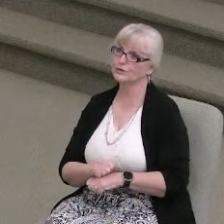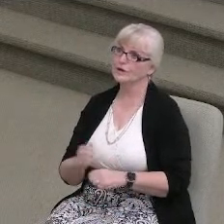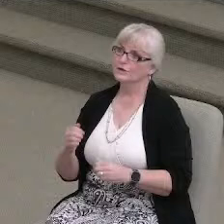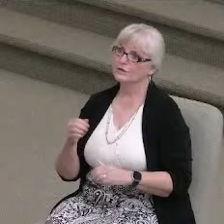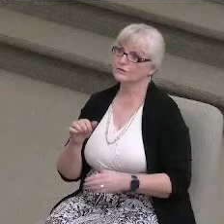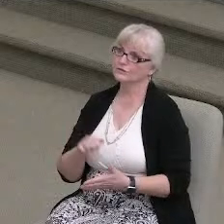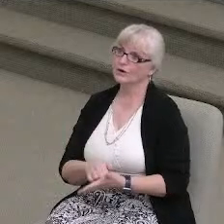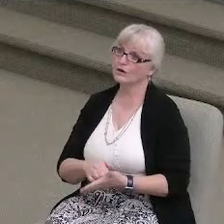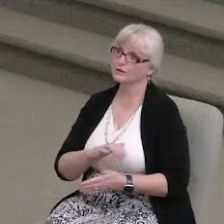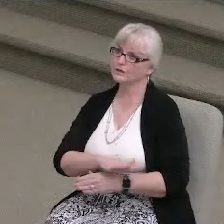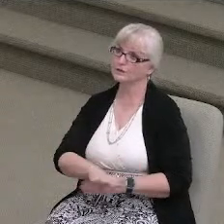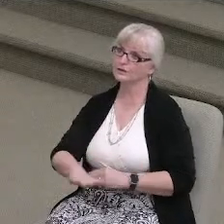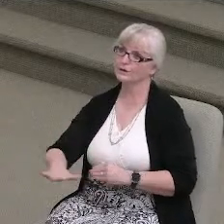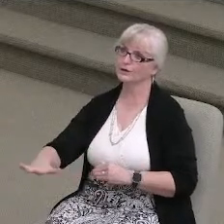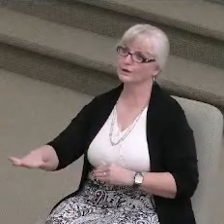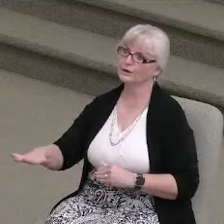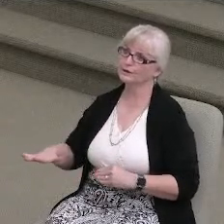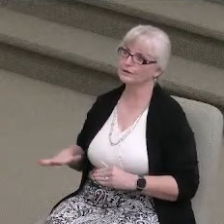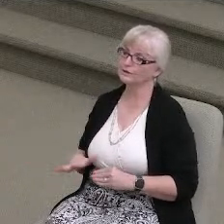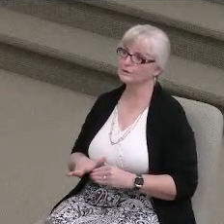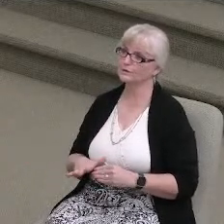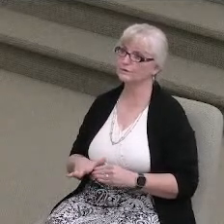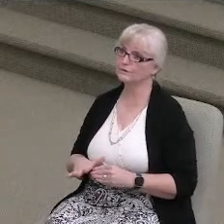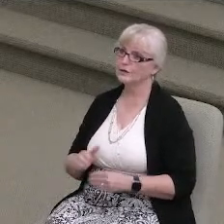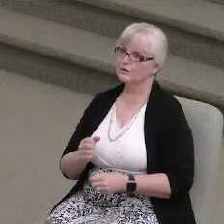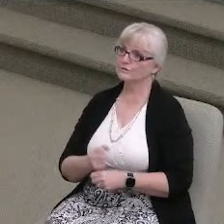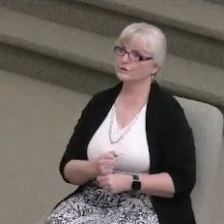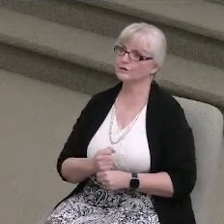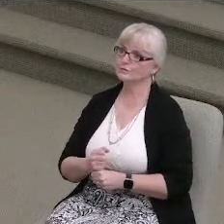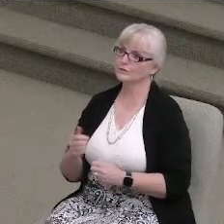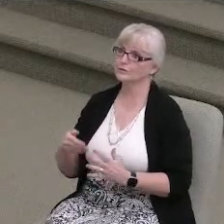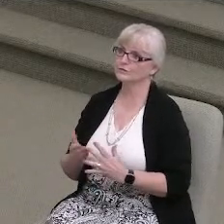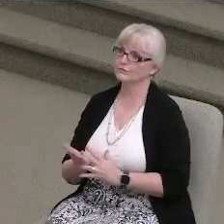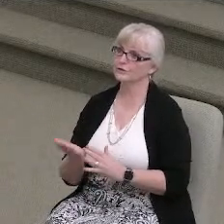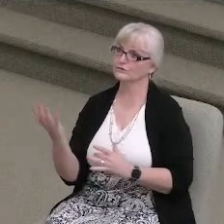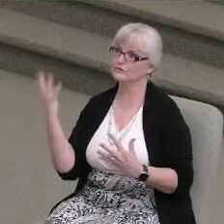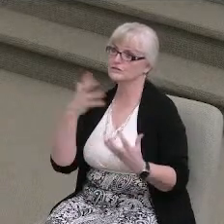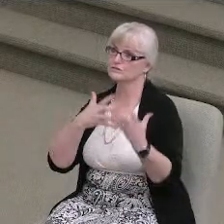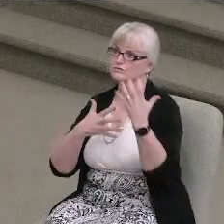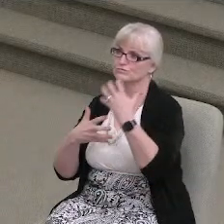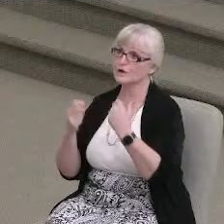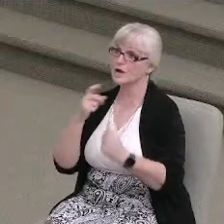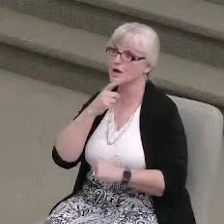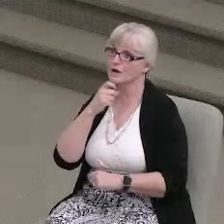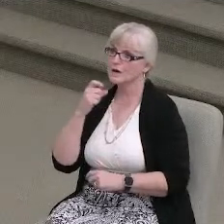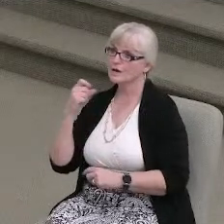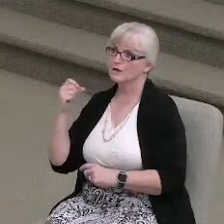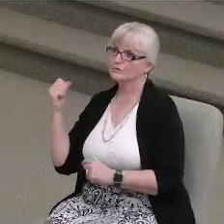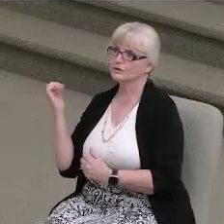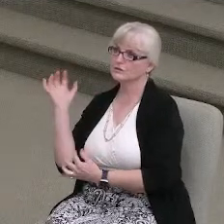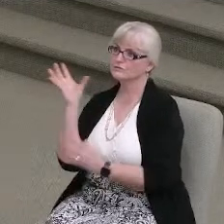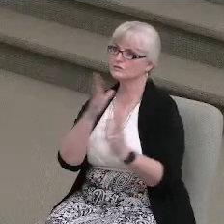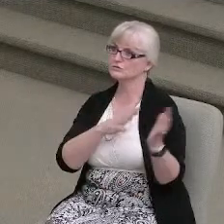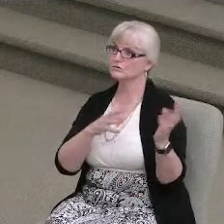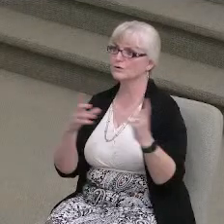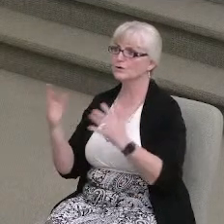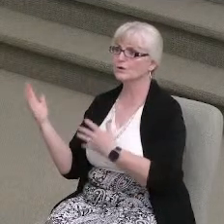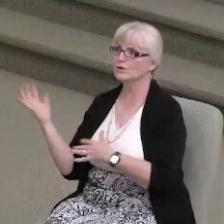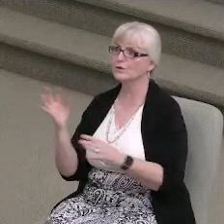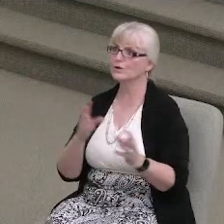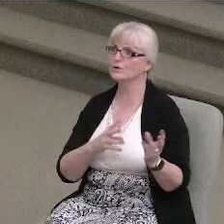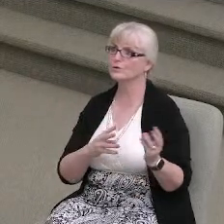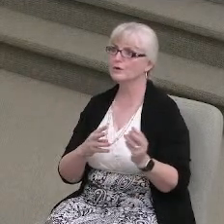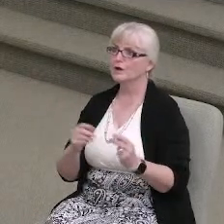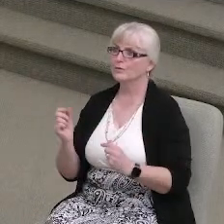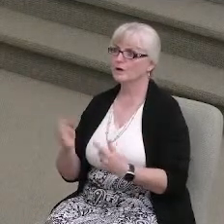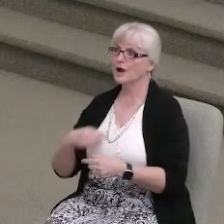cornerstone, this solid ground, firm through the fiercest drought and